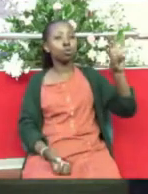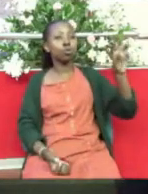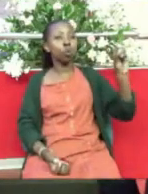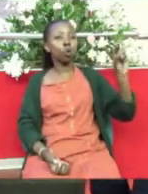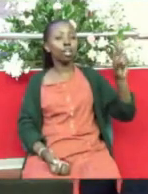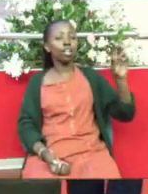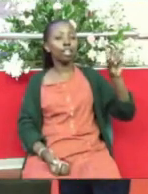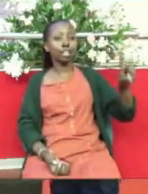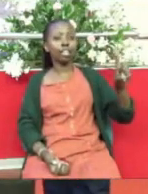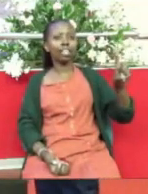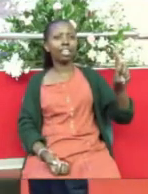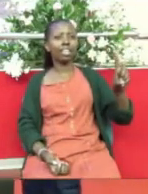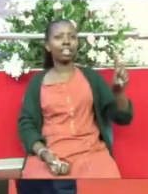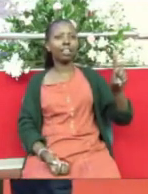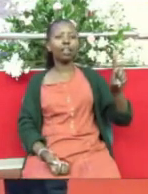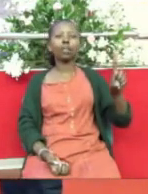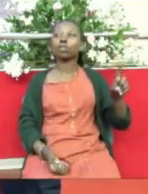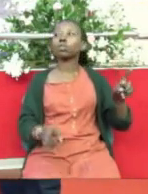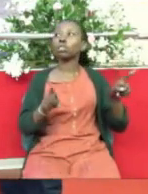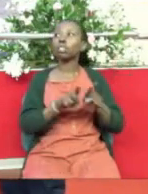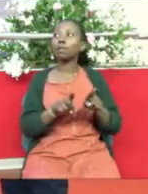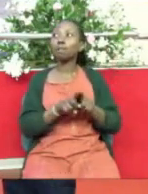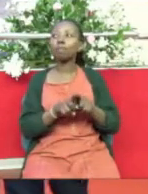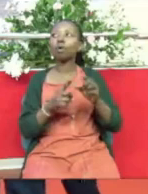The teeth that we need is the word of the Lord.